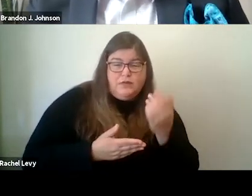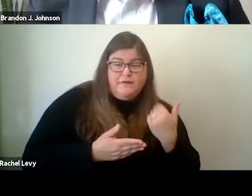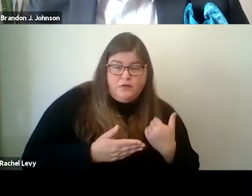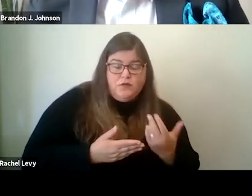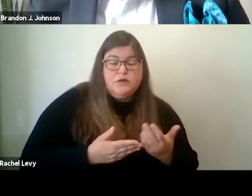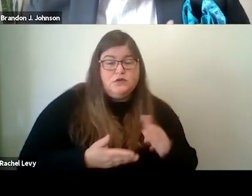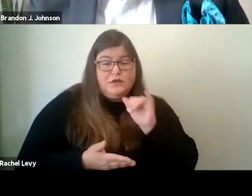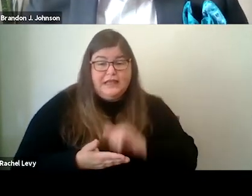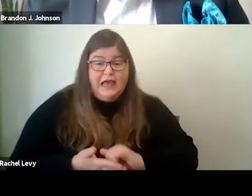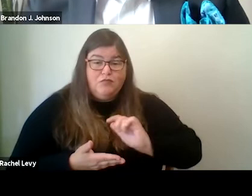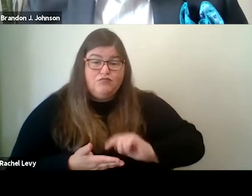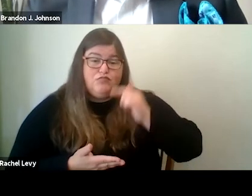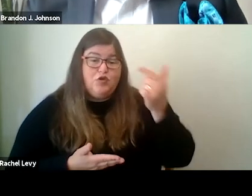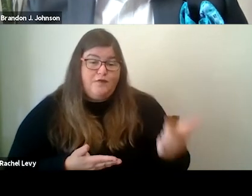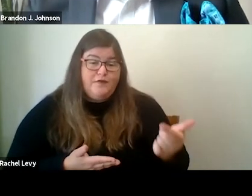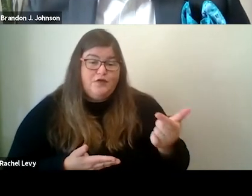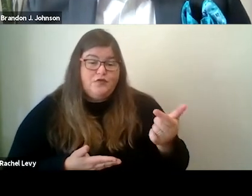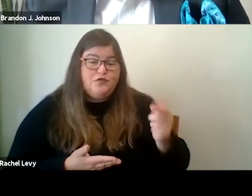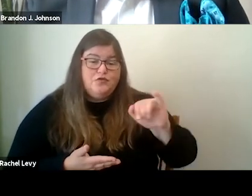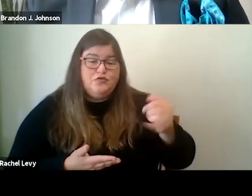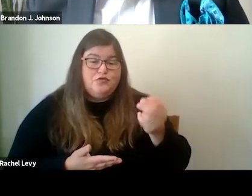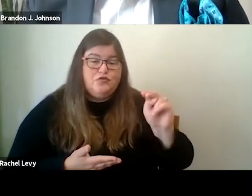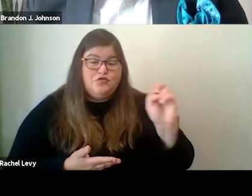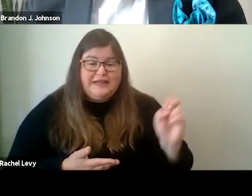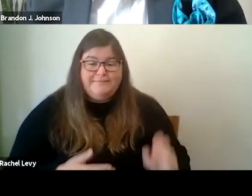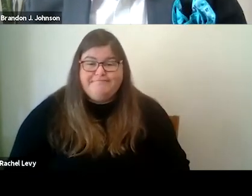so with that, I would like to turn it back over to Jane.